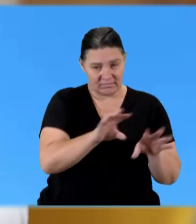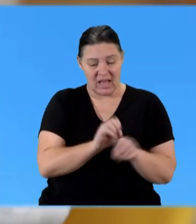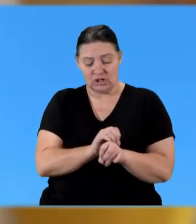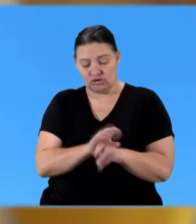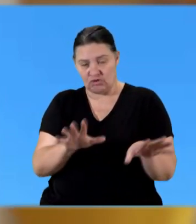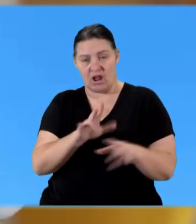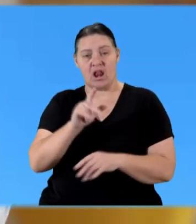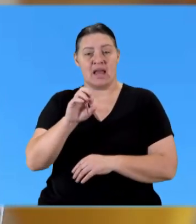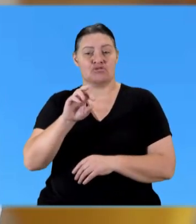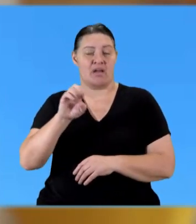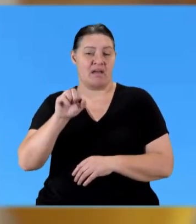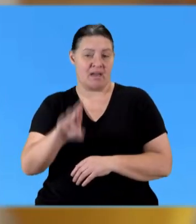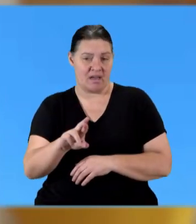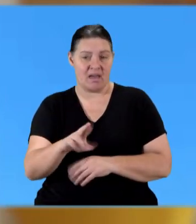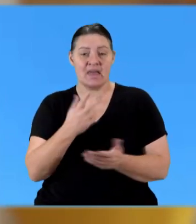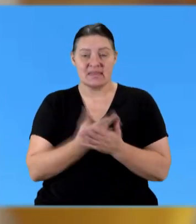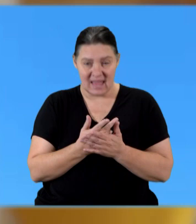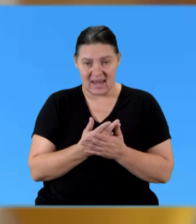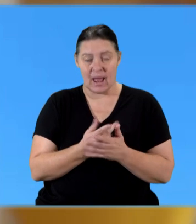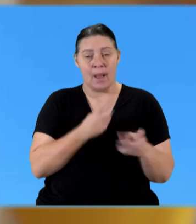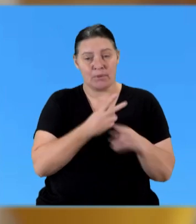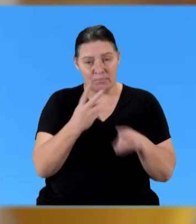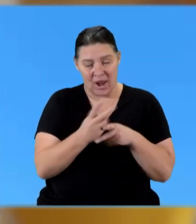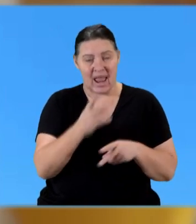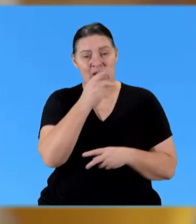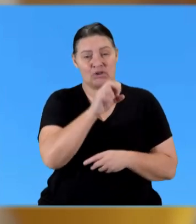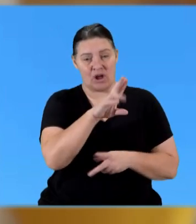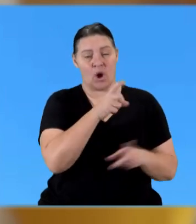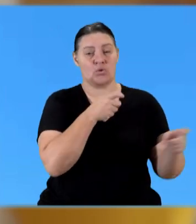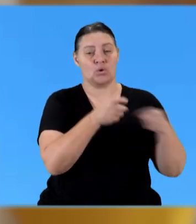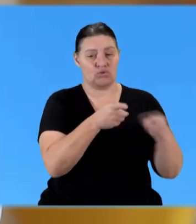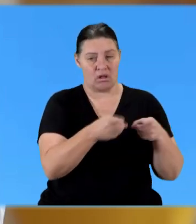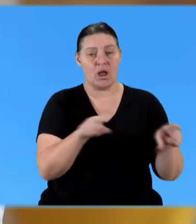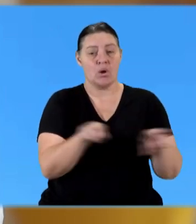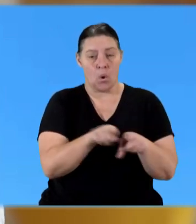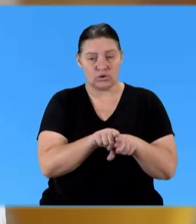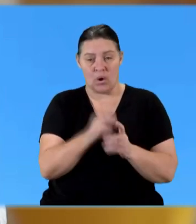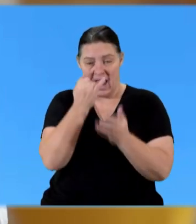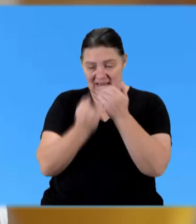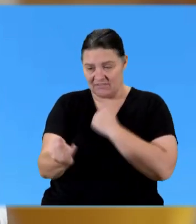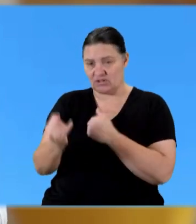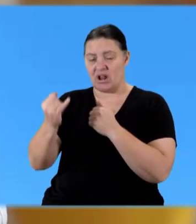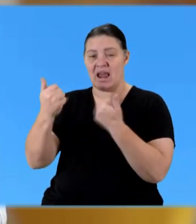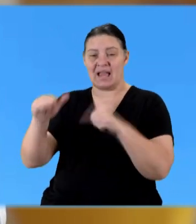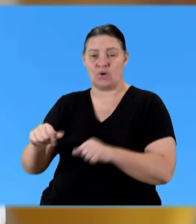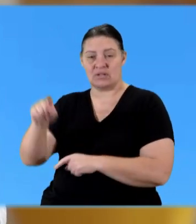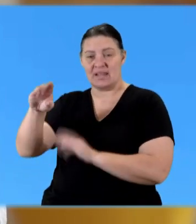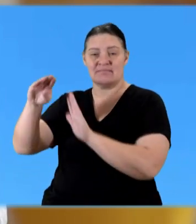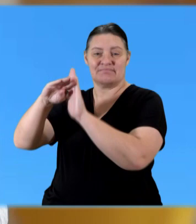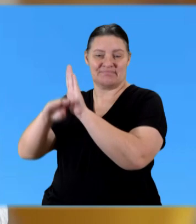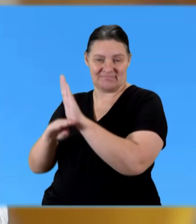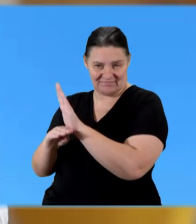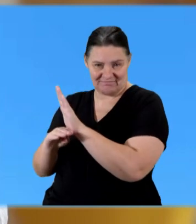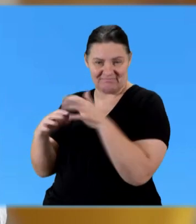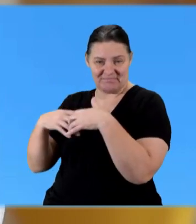ledger, we prepare the creditors control, and we also post to individual accounts. That is how we create